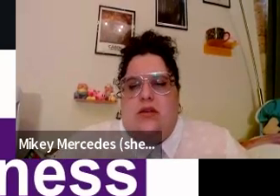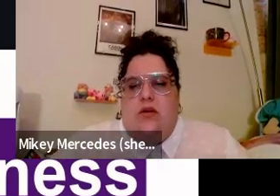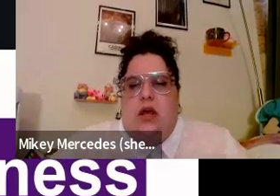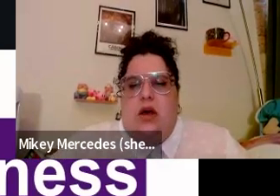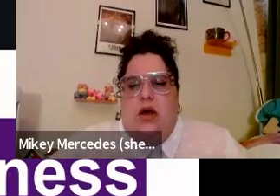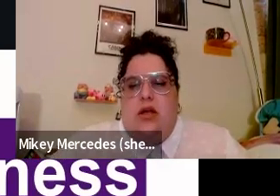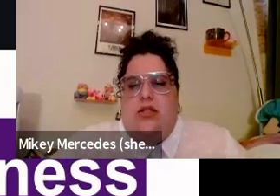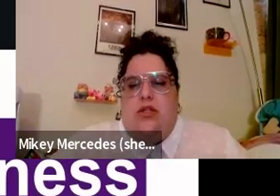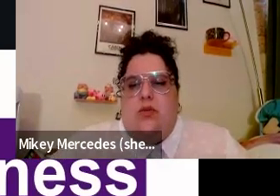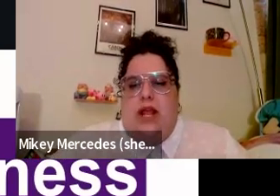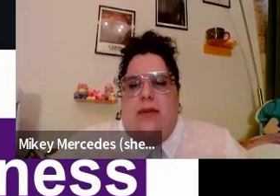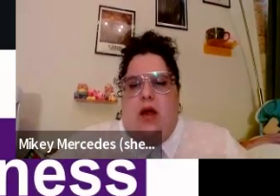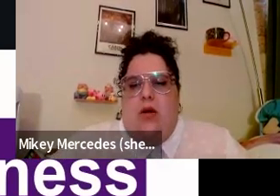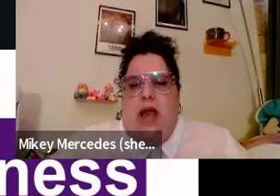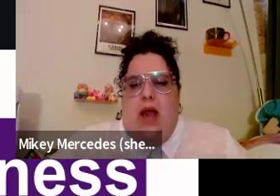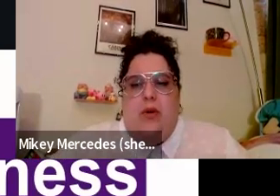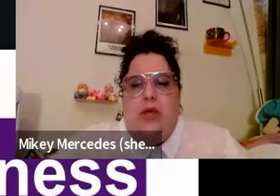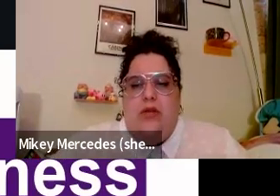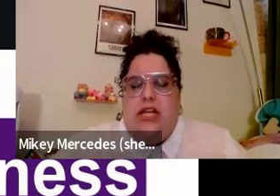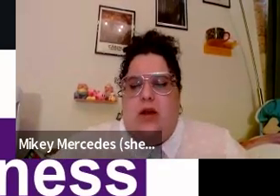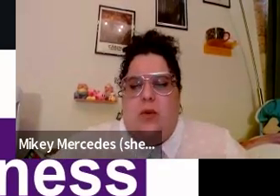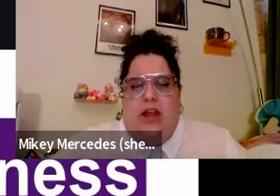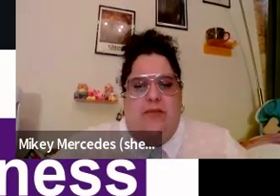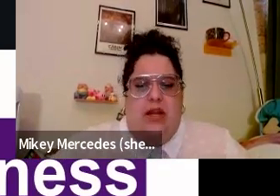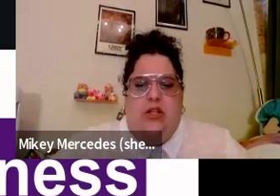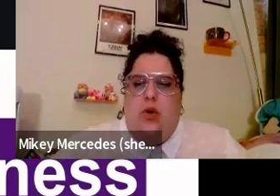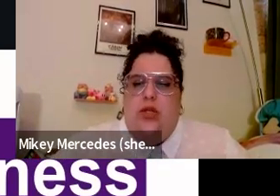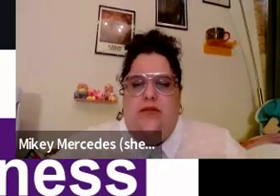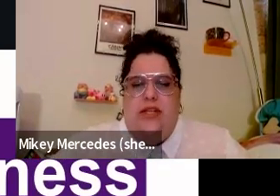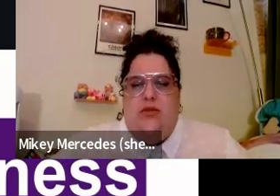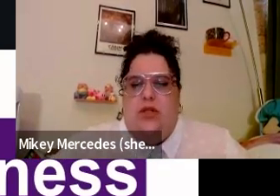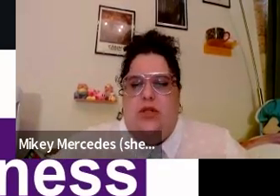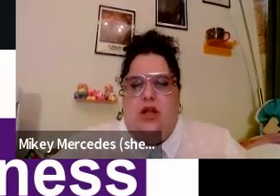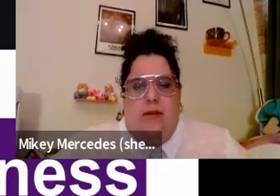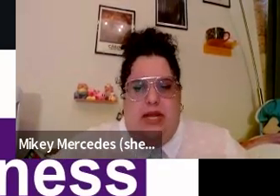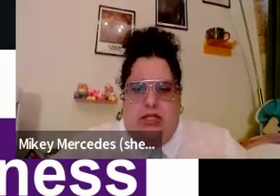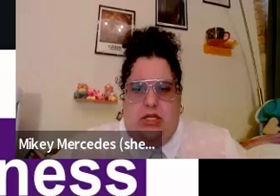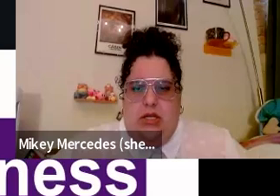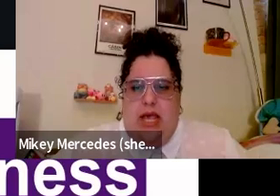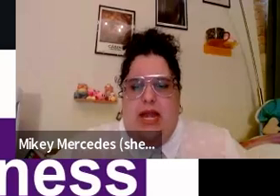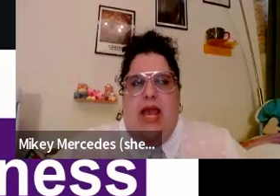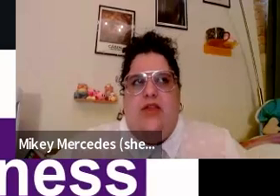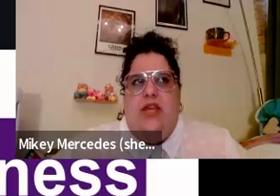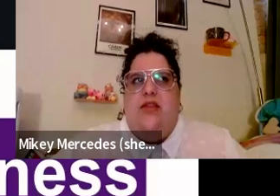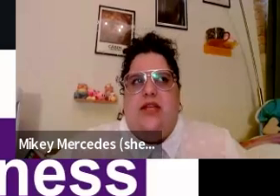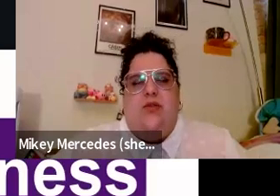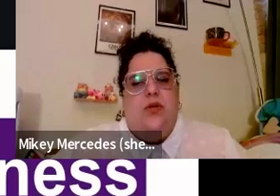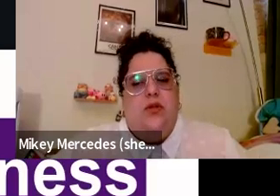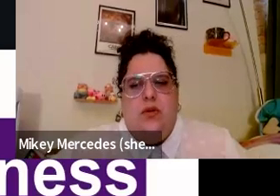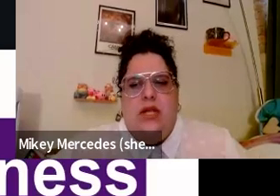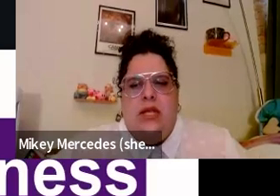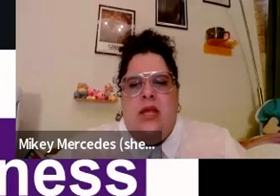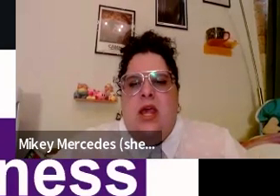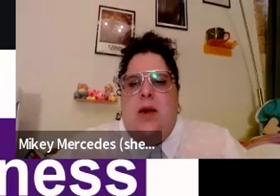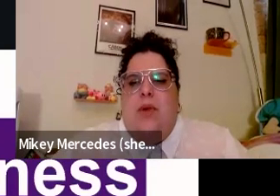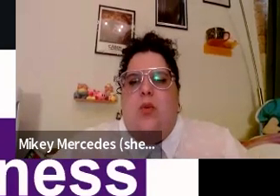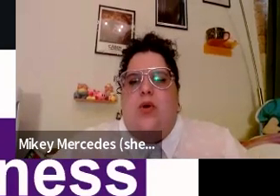I think it has very interesting implications in the context of fatness. So I wanted to focus on it here. The